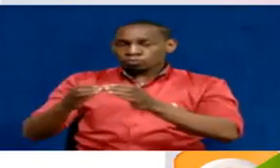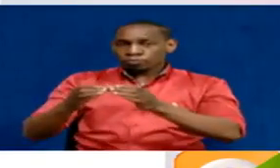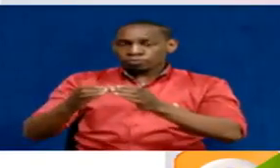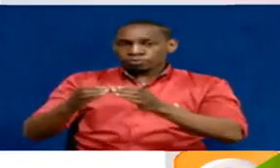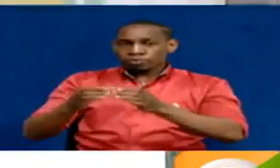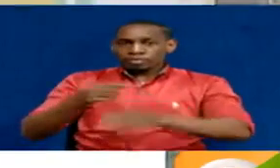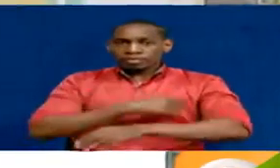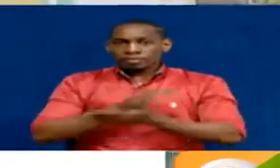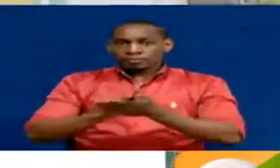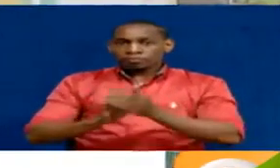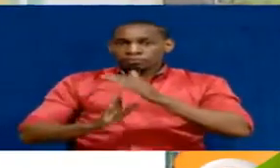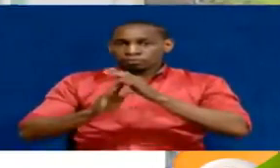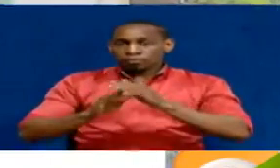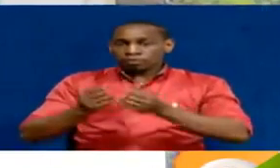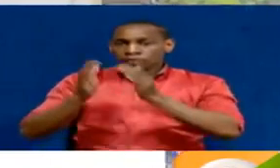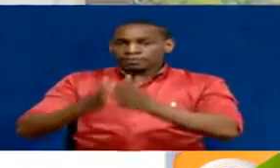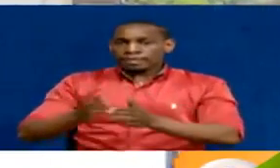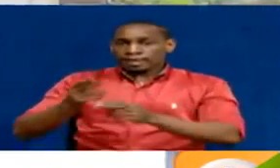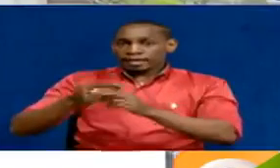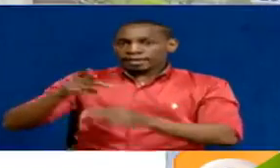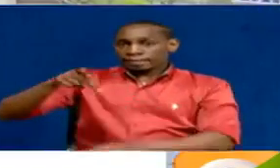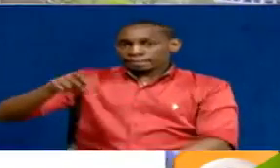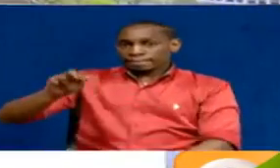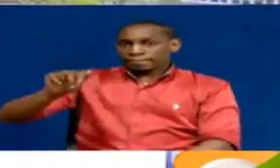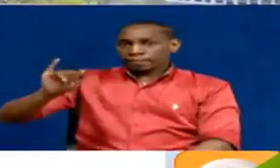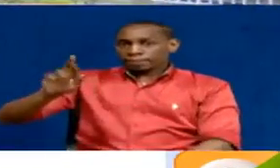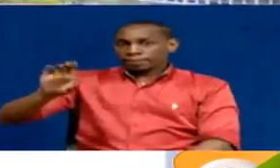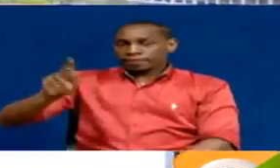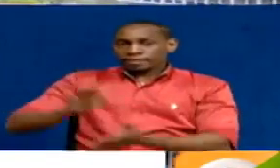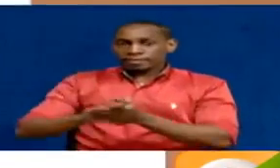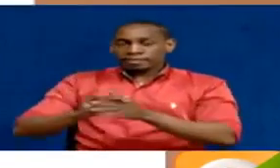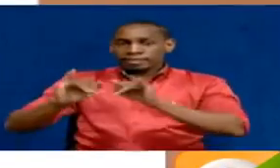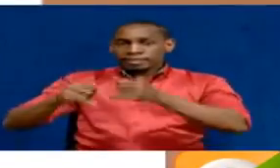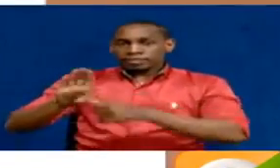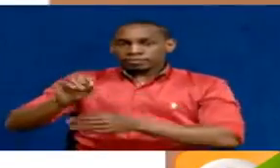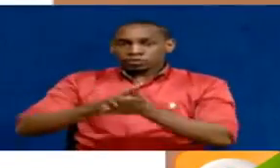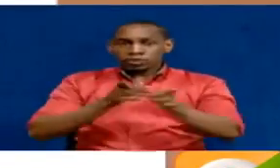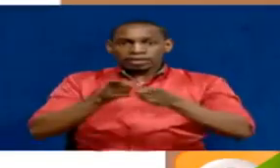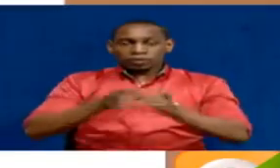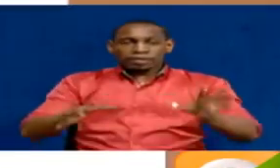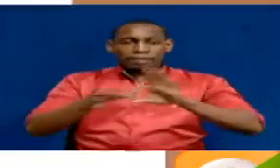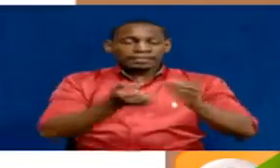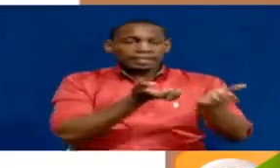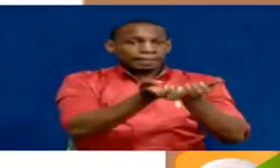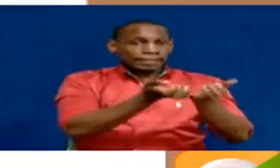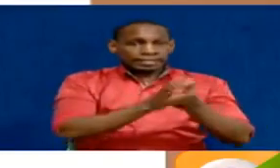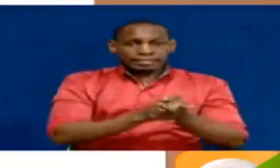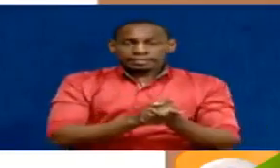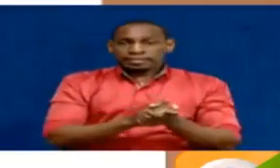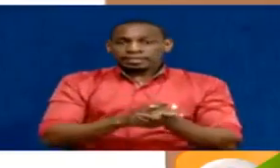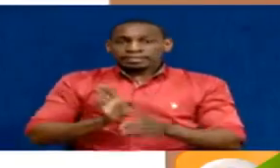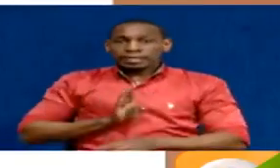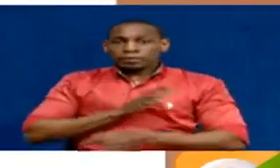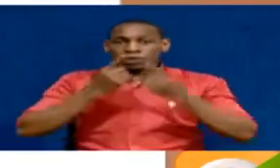executive officer, Patrick Nyaga. In addition, new CEOs were also appointed to take charge of the subsidiary businesses. The board has